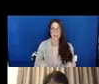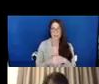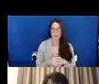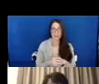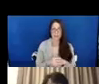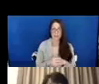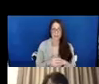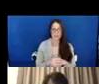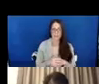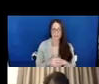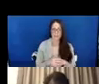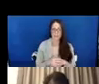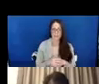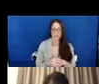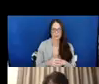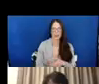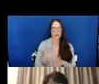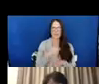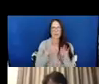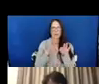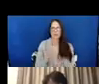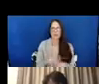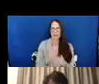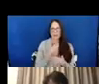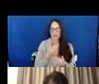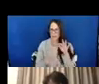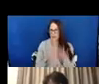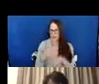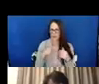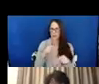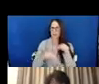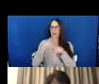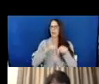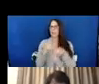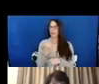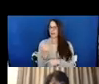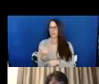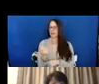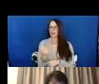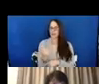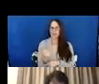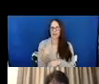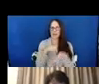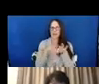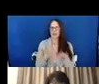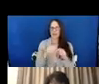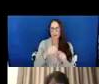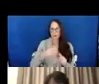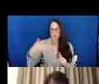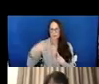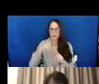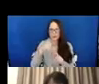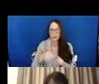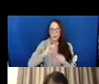Before describing some of these findings, I will back up a bit and explain a bit more to you about the